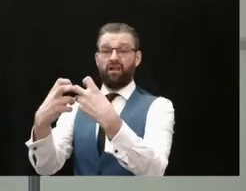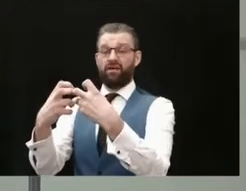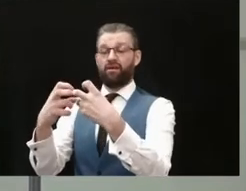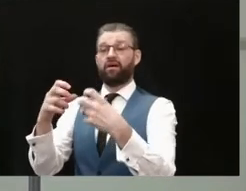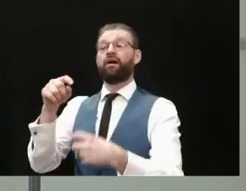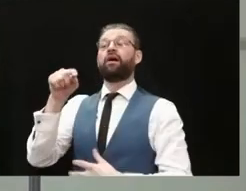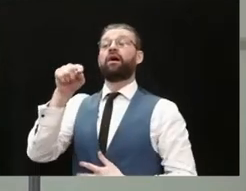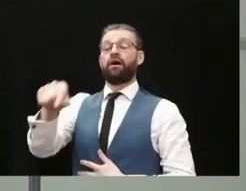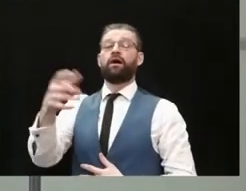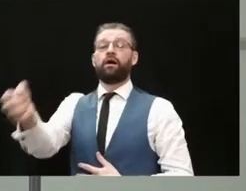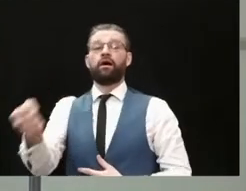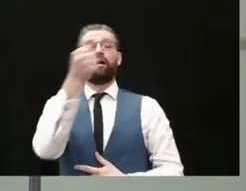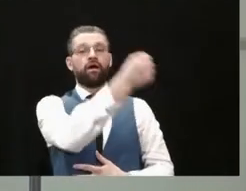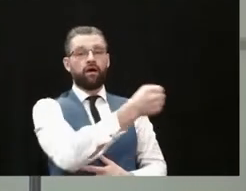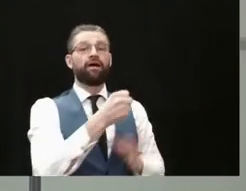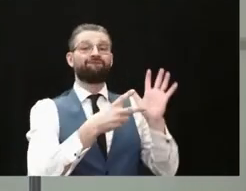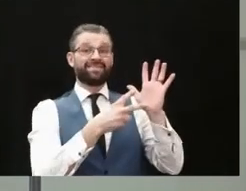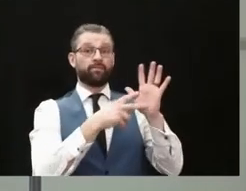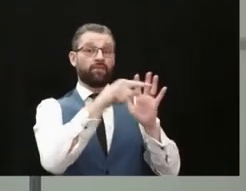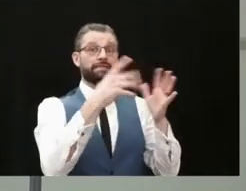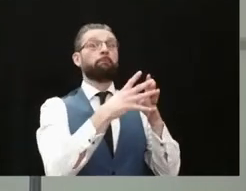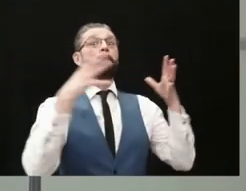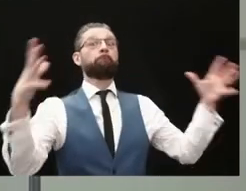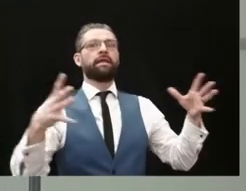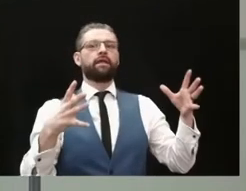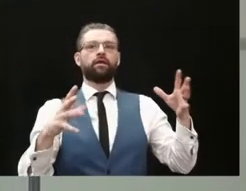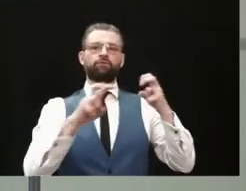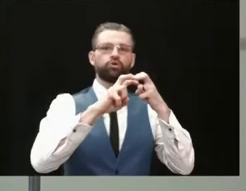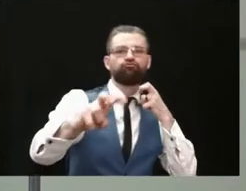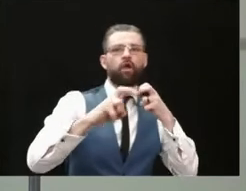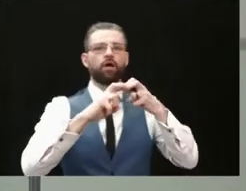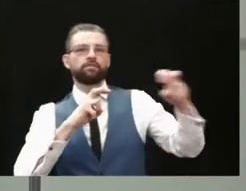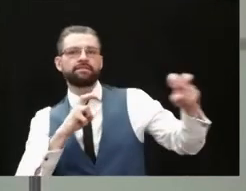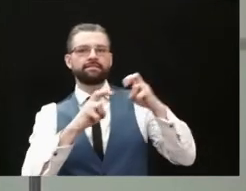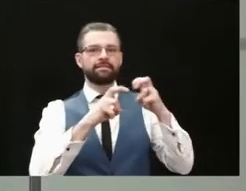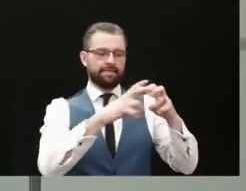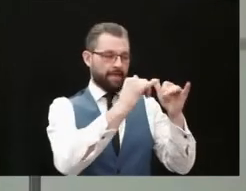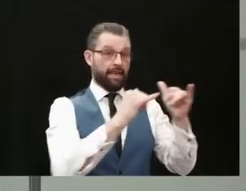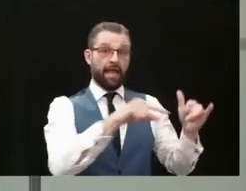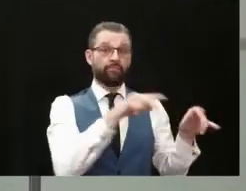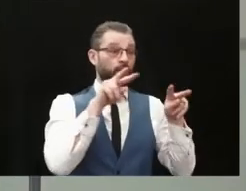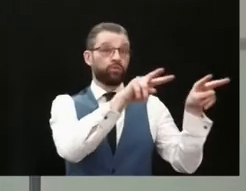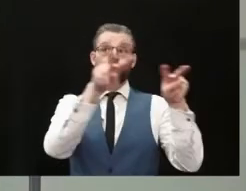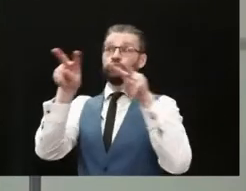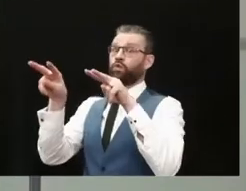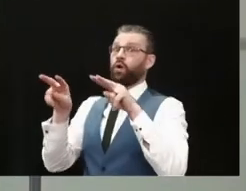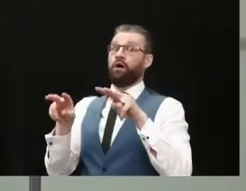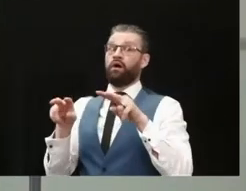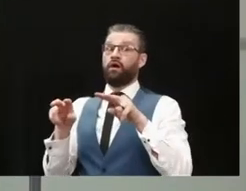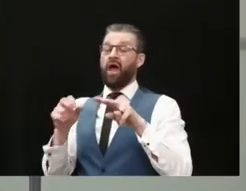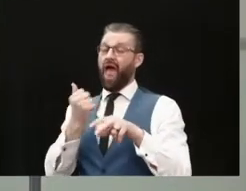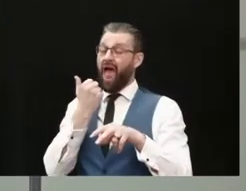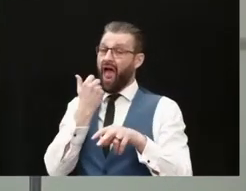were then transferred to Westerbork, the main big transit camp, where we really began to see what was happening. Transports would